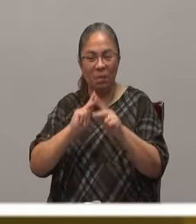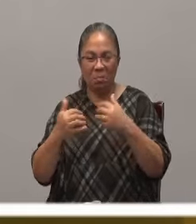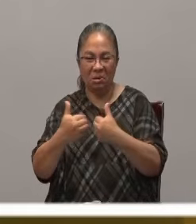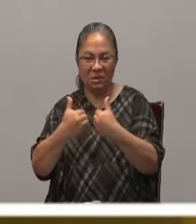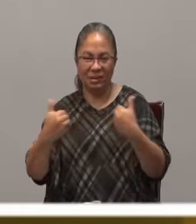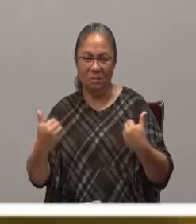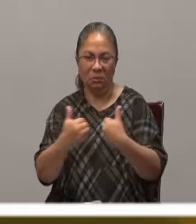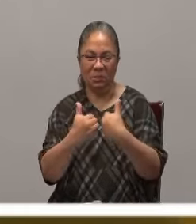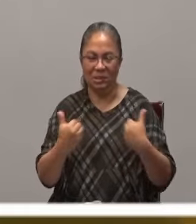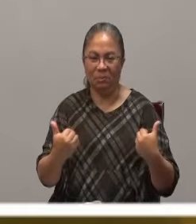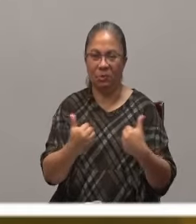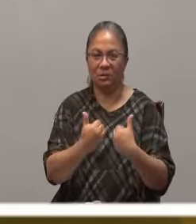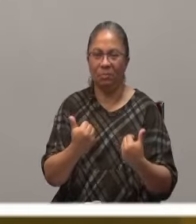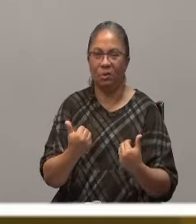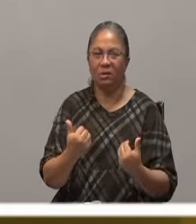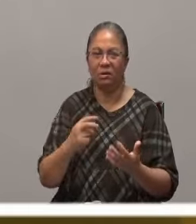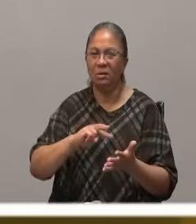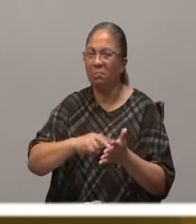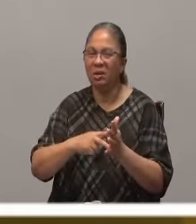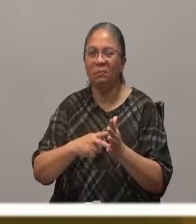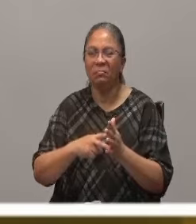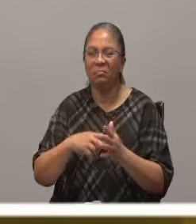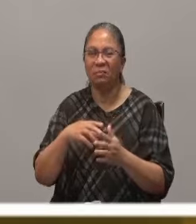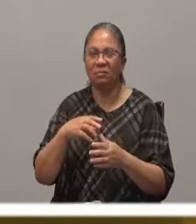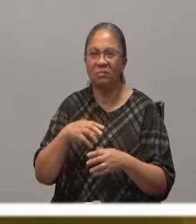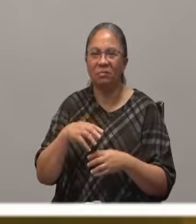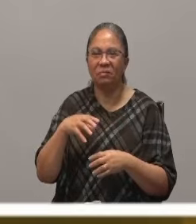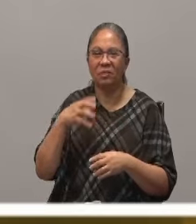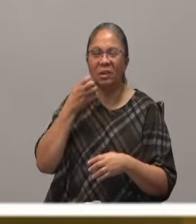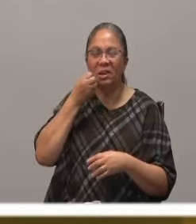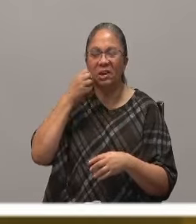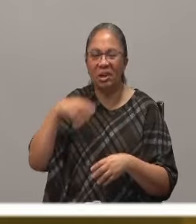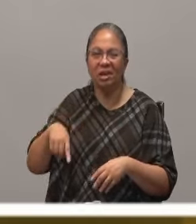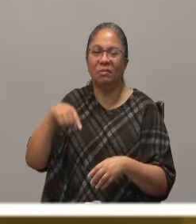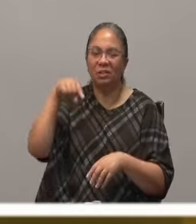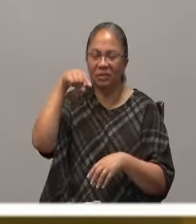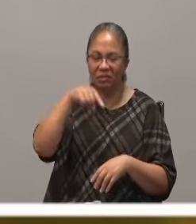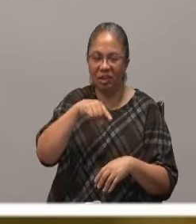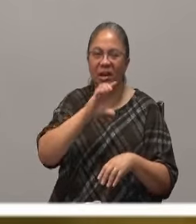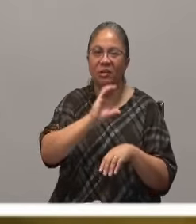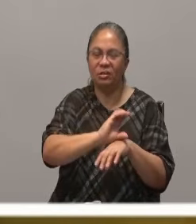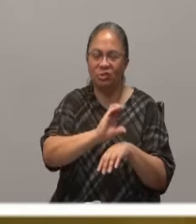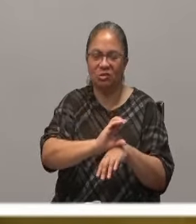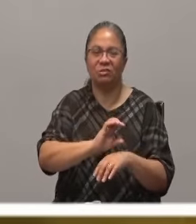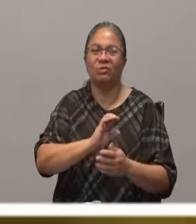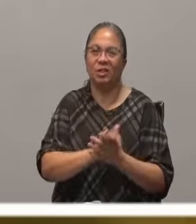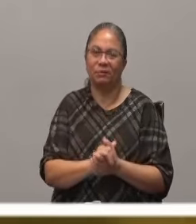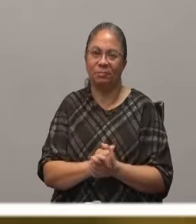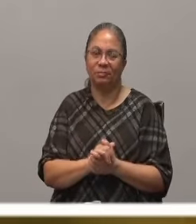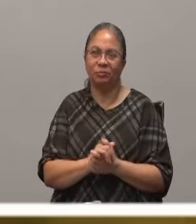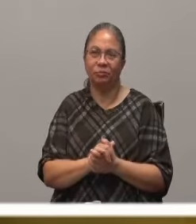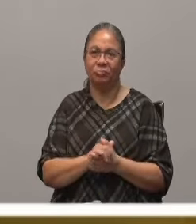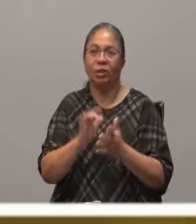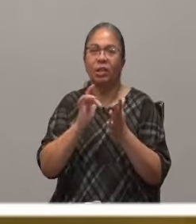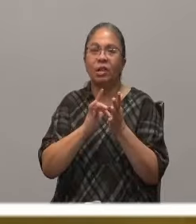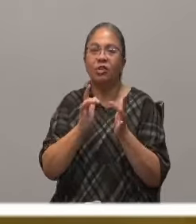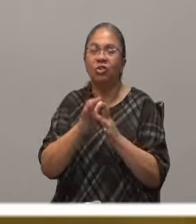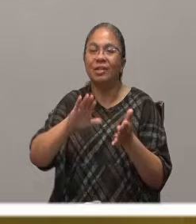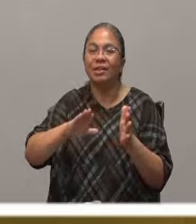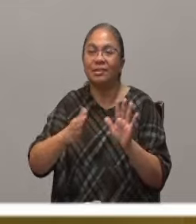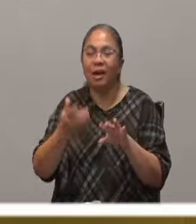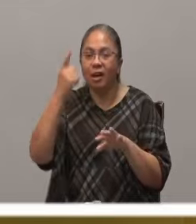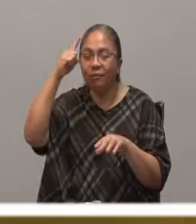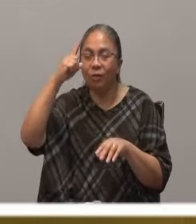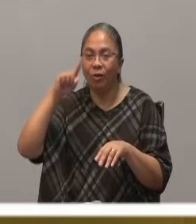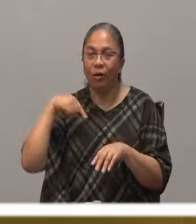that's the work of evil. Jesus died that they may be one. and that